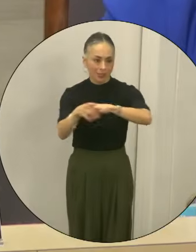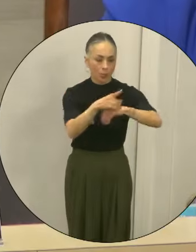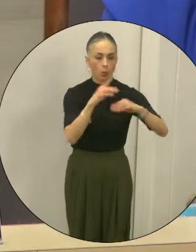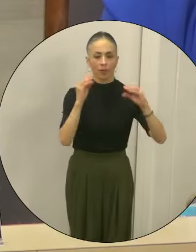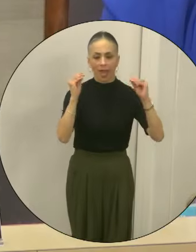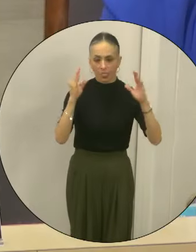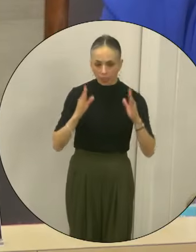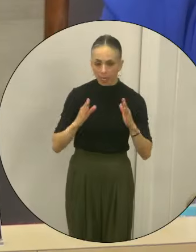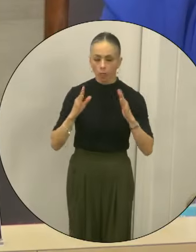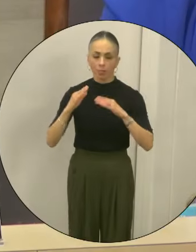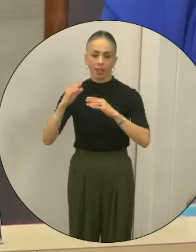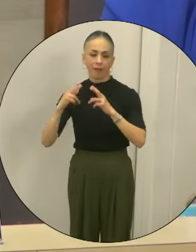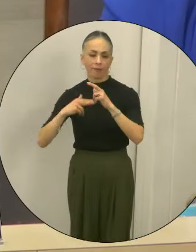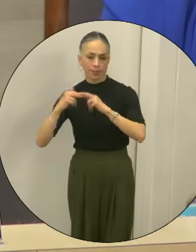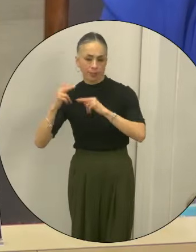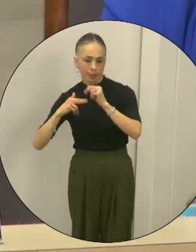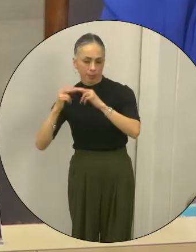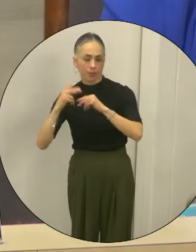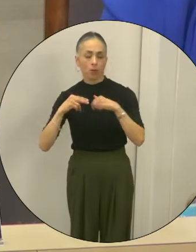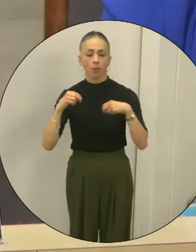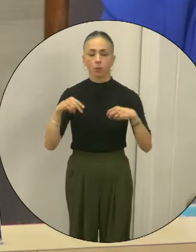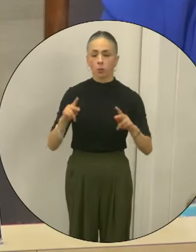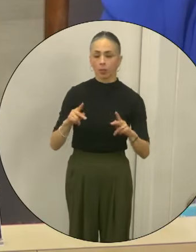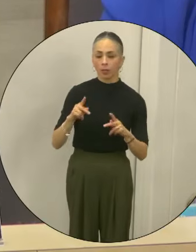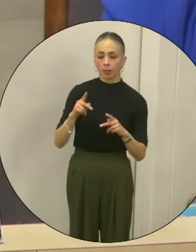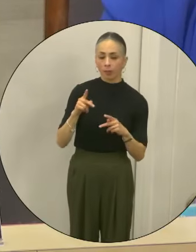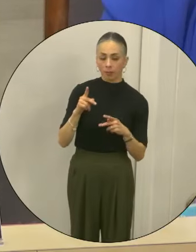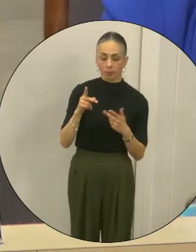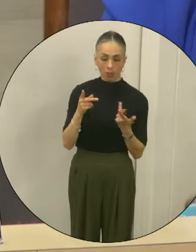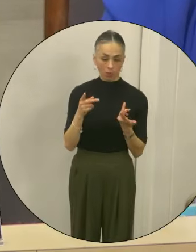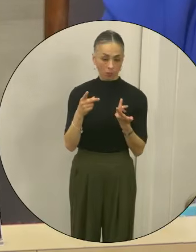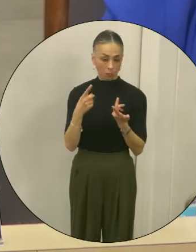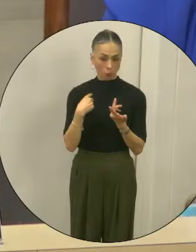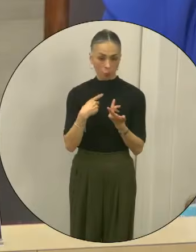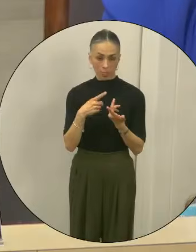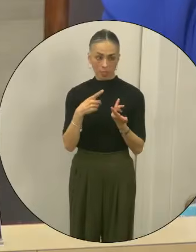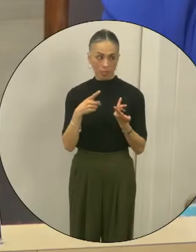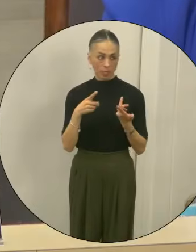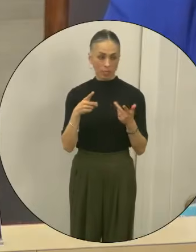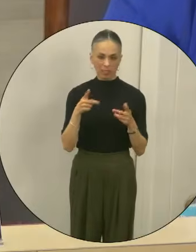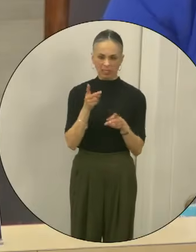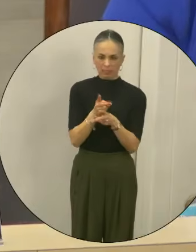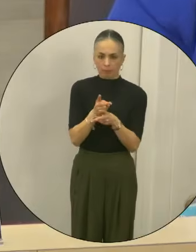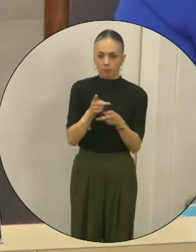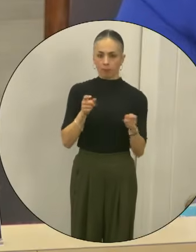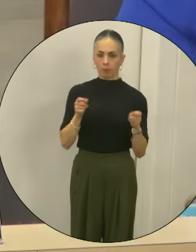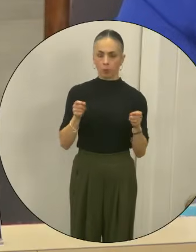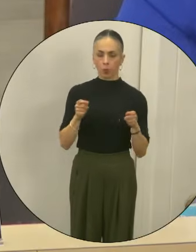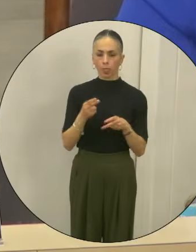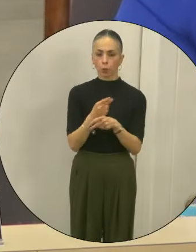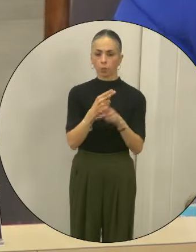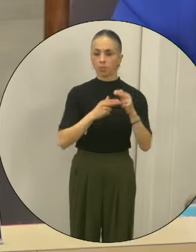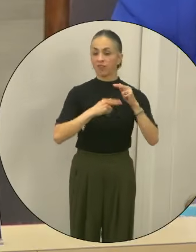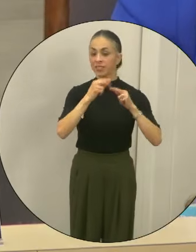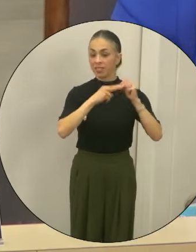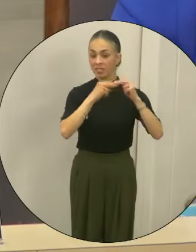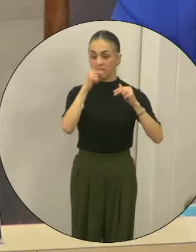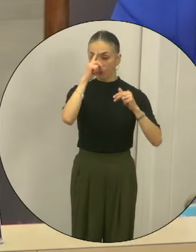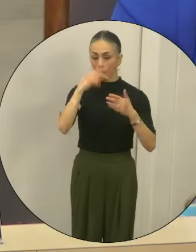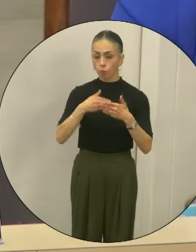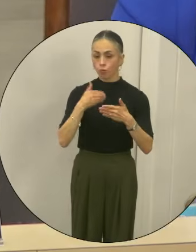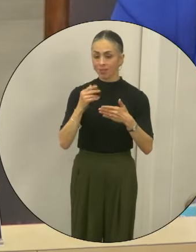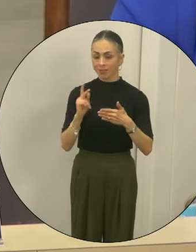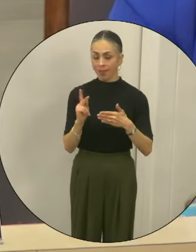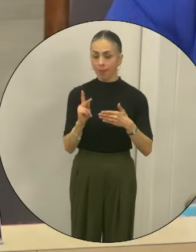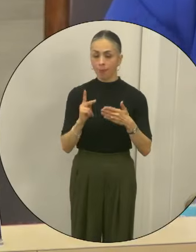And so, there's opportunity there that if we hold on to that local control, we can use those facilities for some of these pre-K programs as